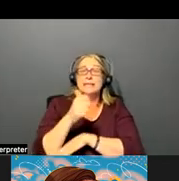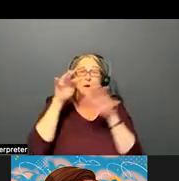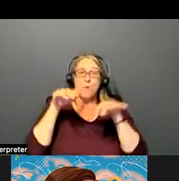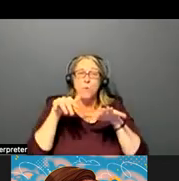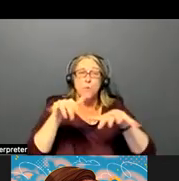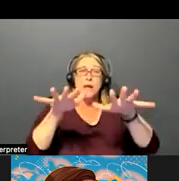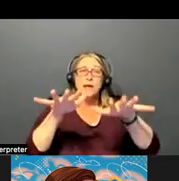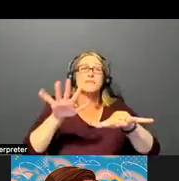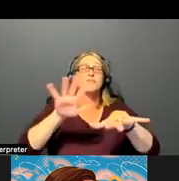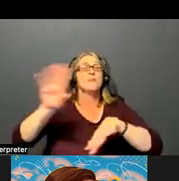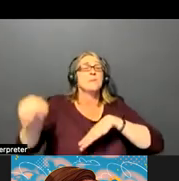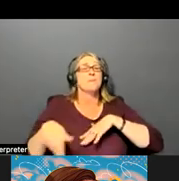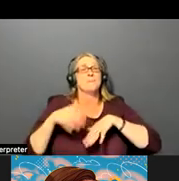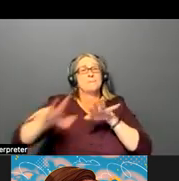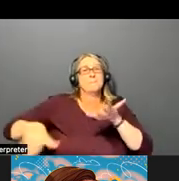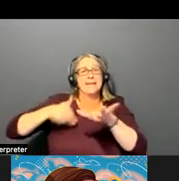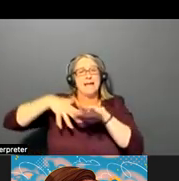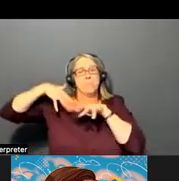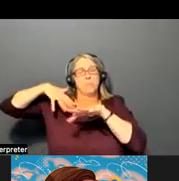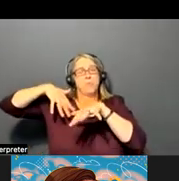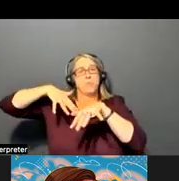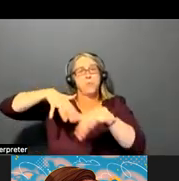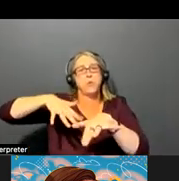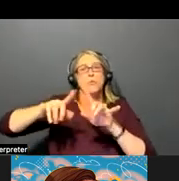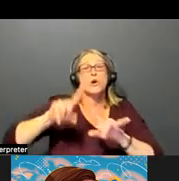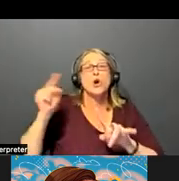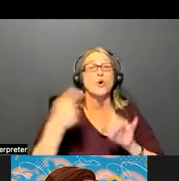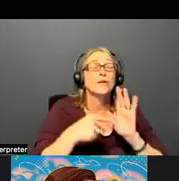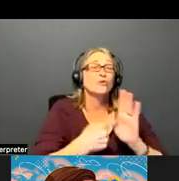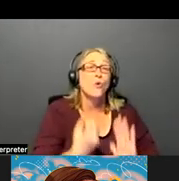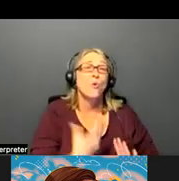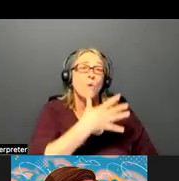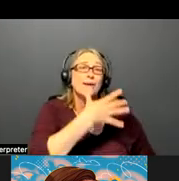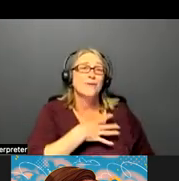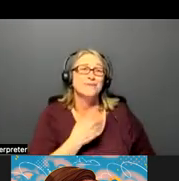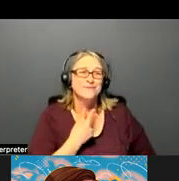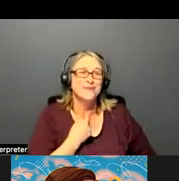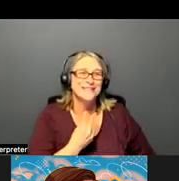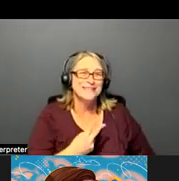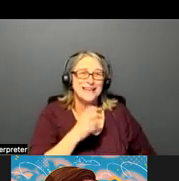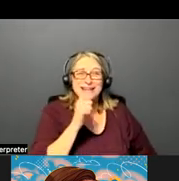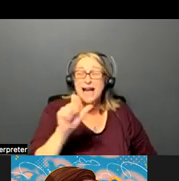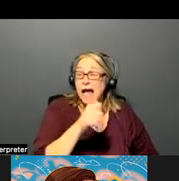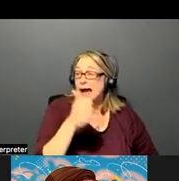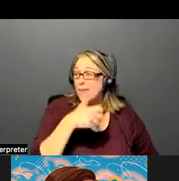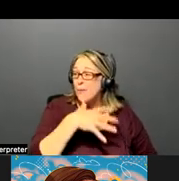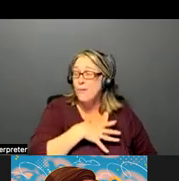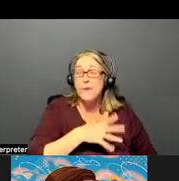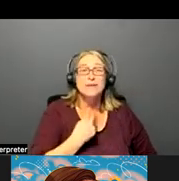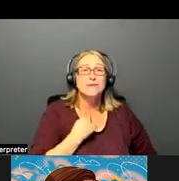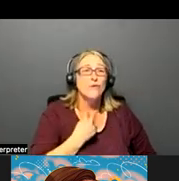feminism because they realized that we were only showing white women's voices and not all the other women. And